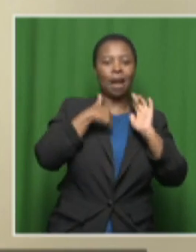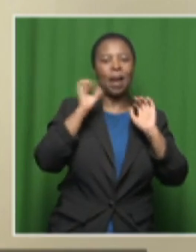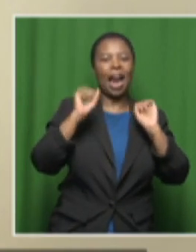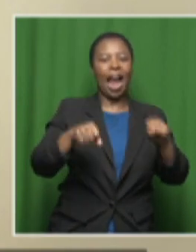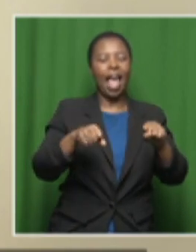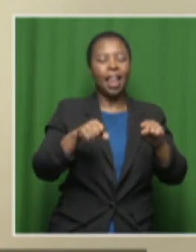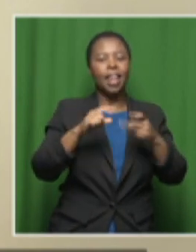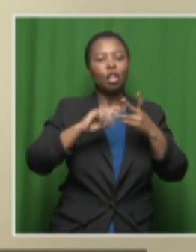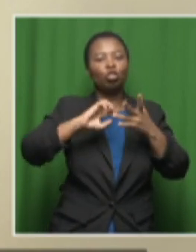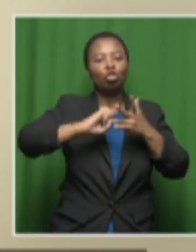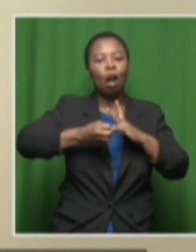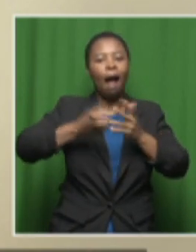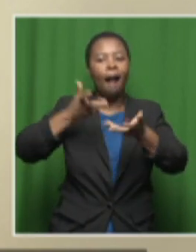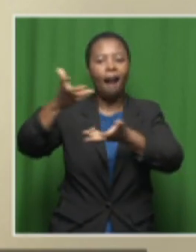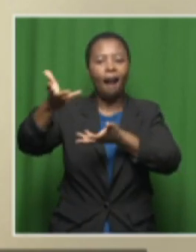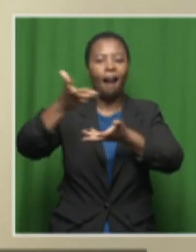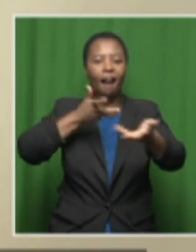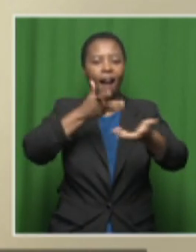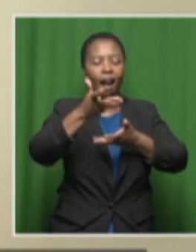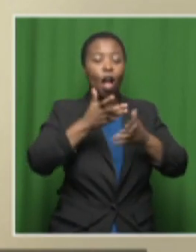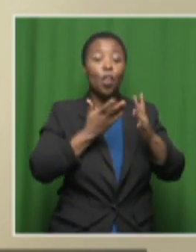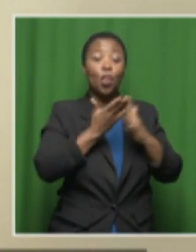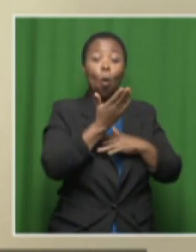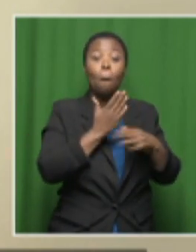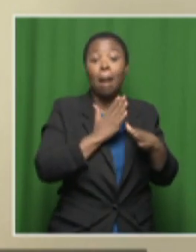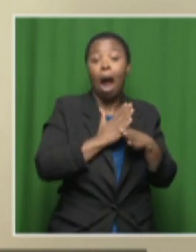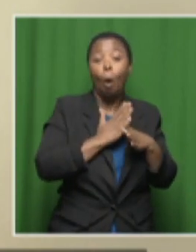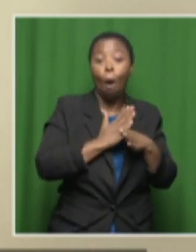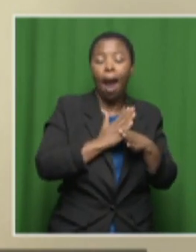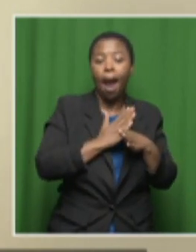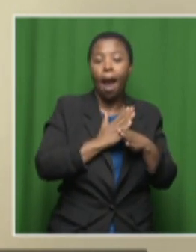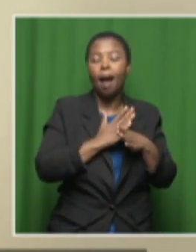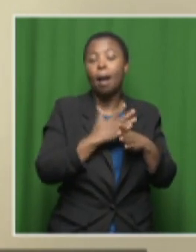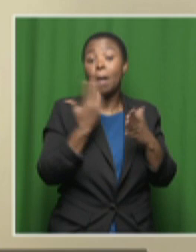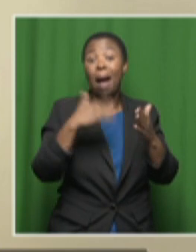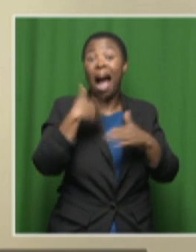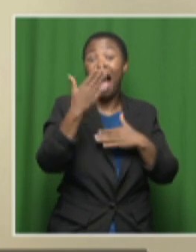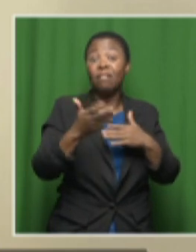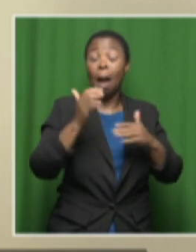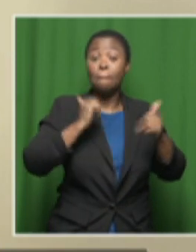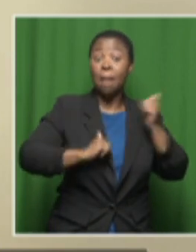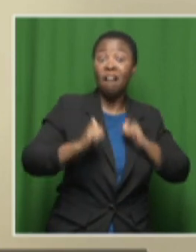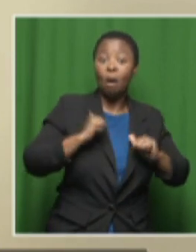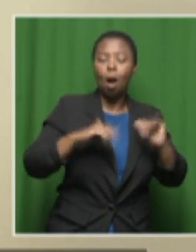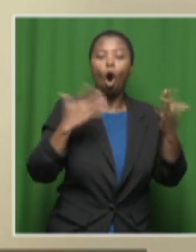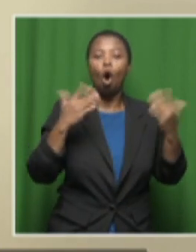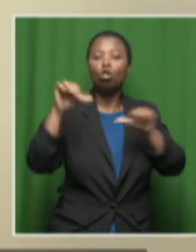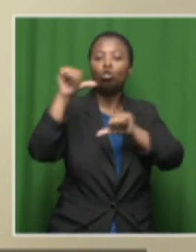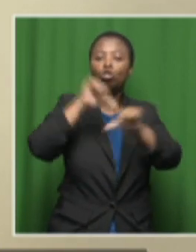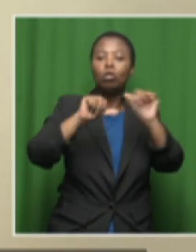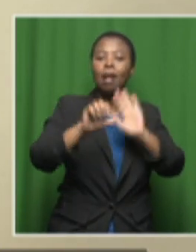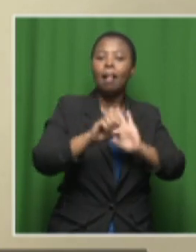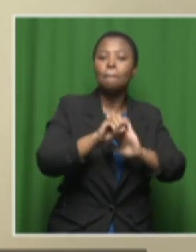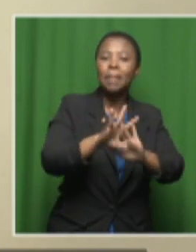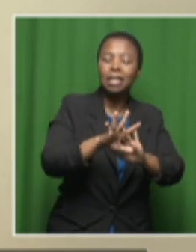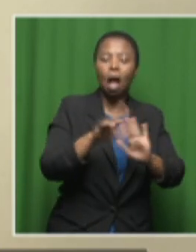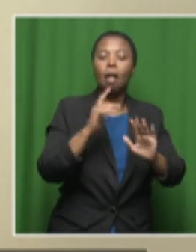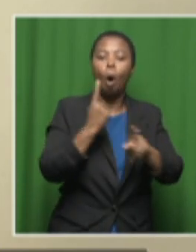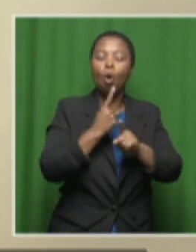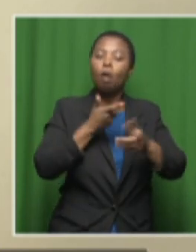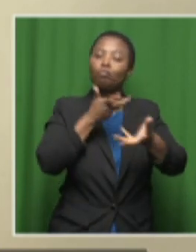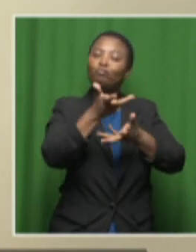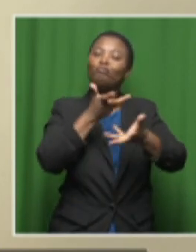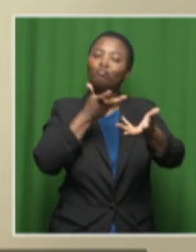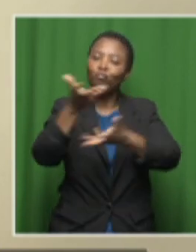create conversations through my work, either directly after the performance or through social media. I always open up the conversation